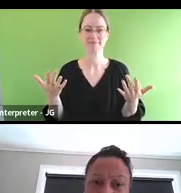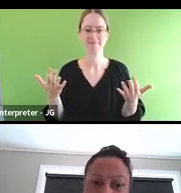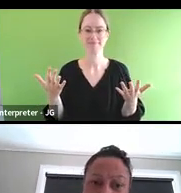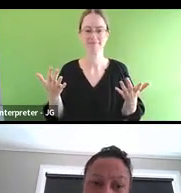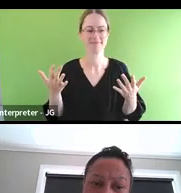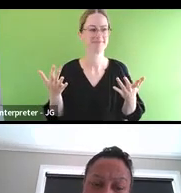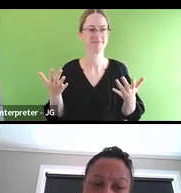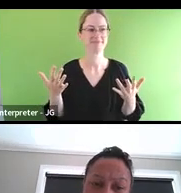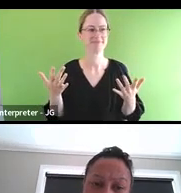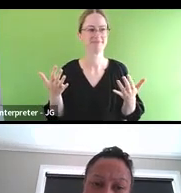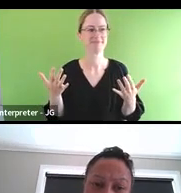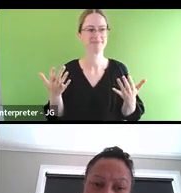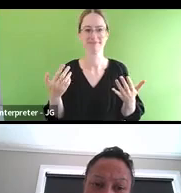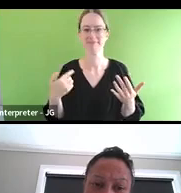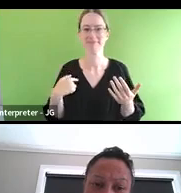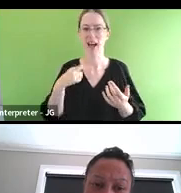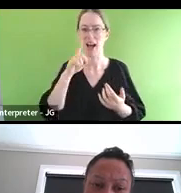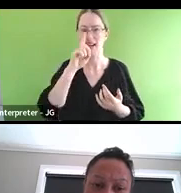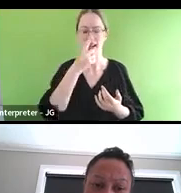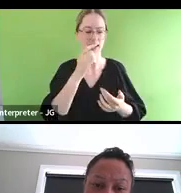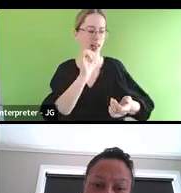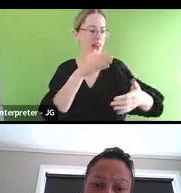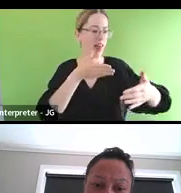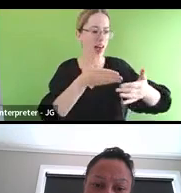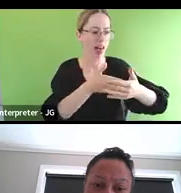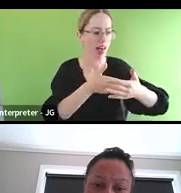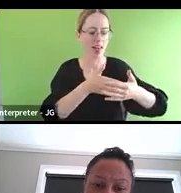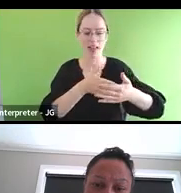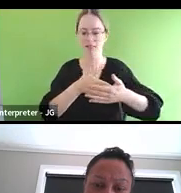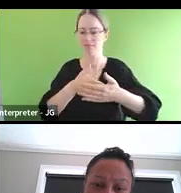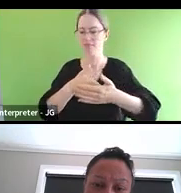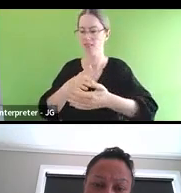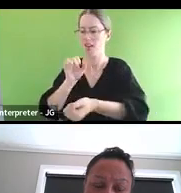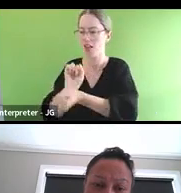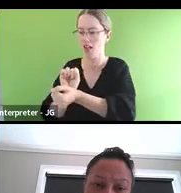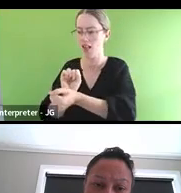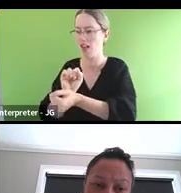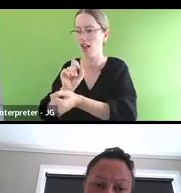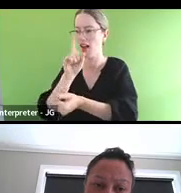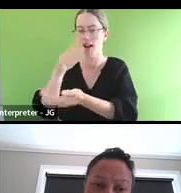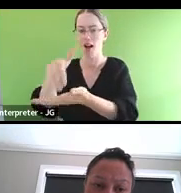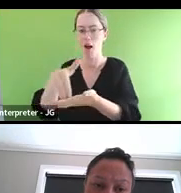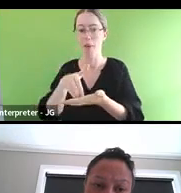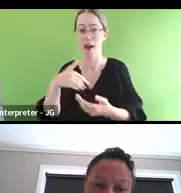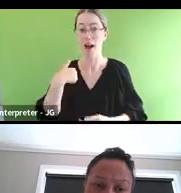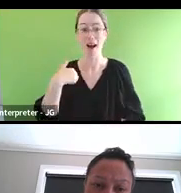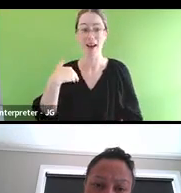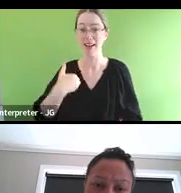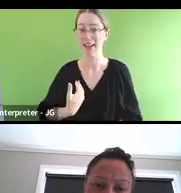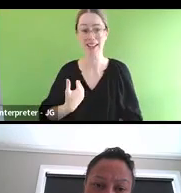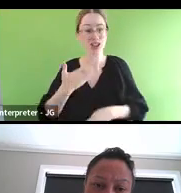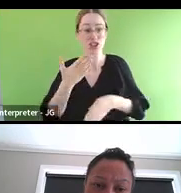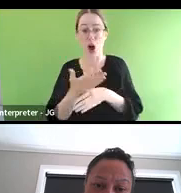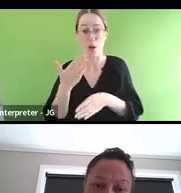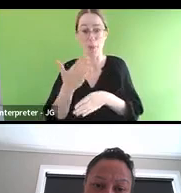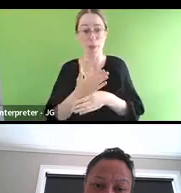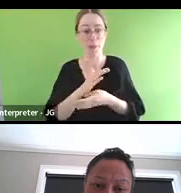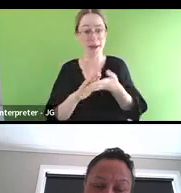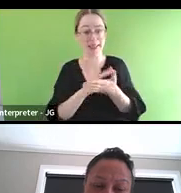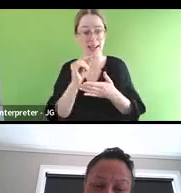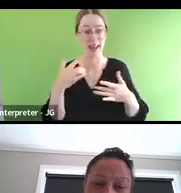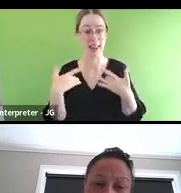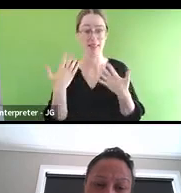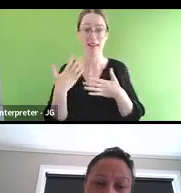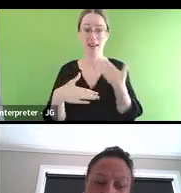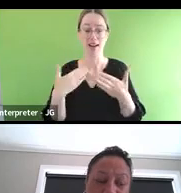yeah, I've got nowhere to go, nowhere to help me or whatever. And I really need to get employment so I can live. I've